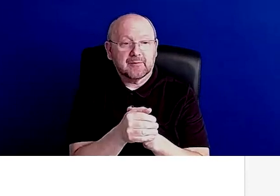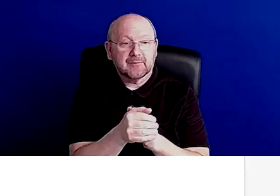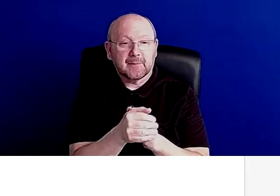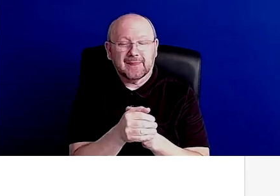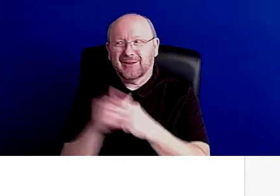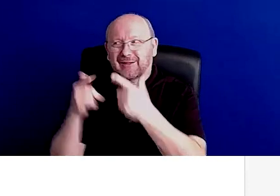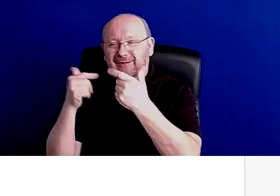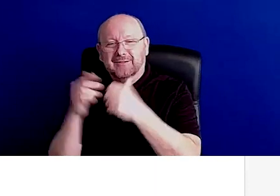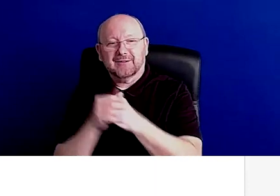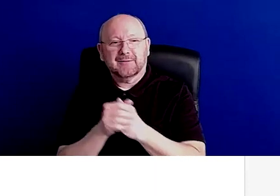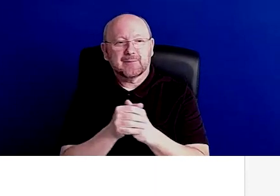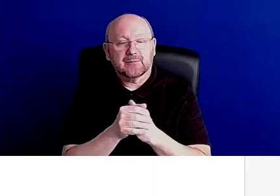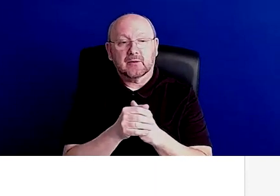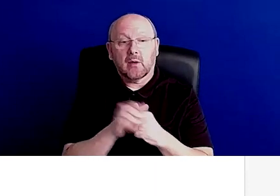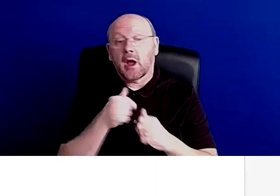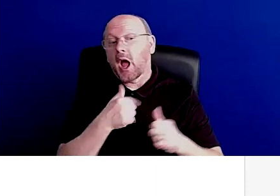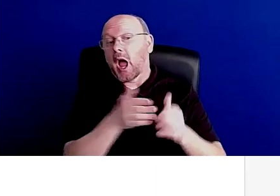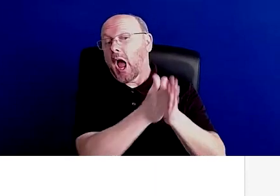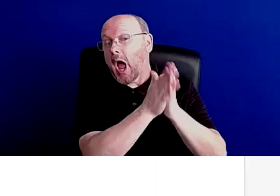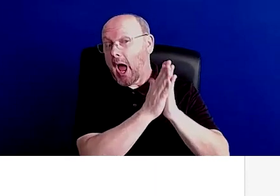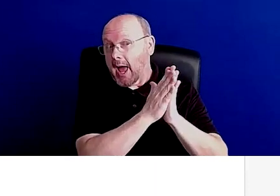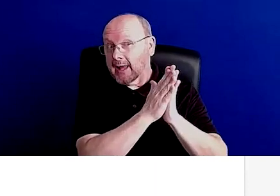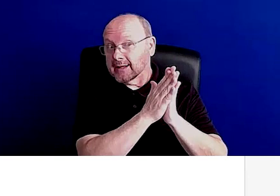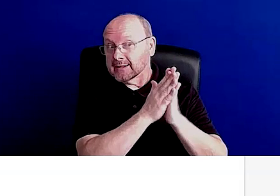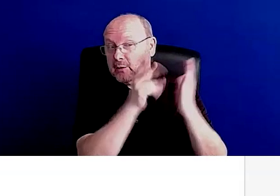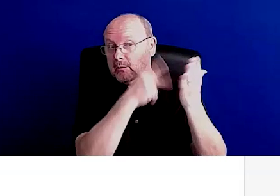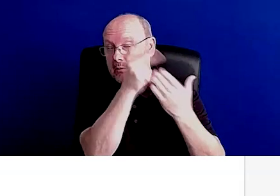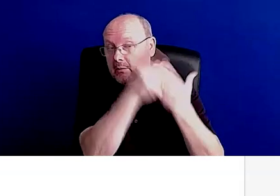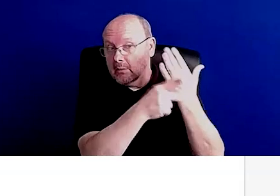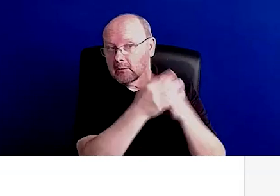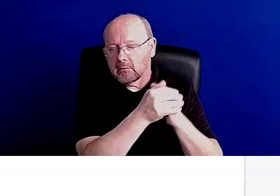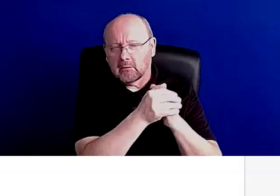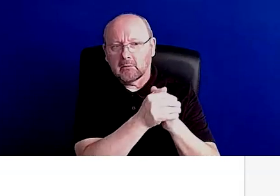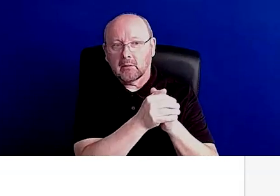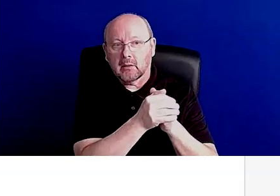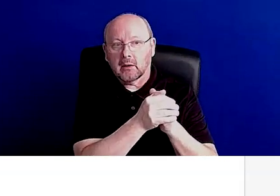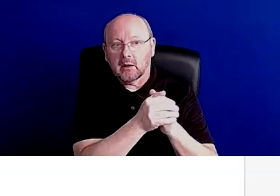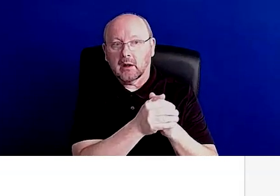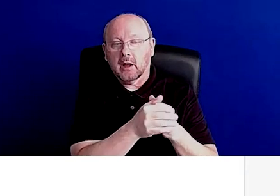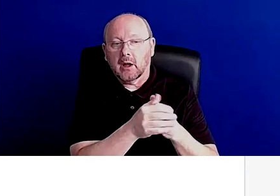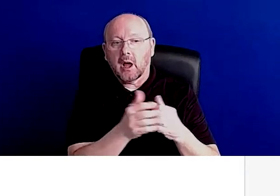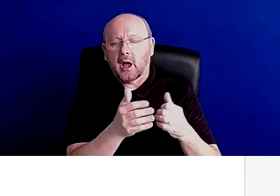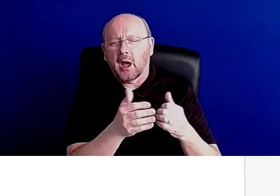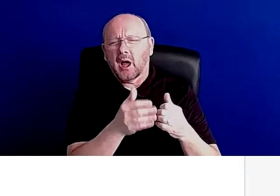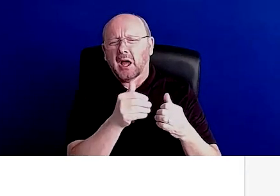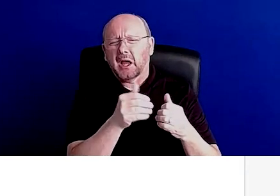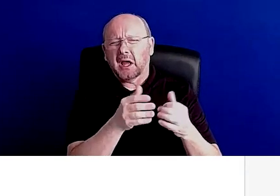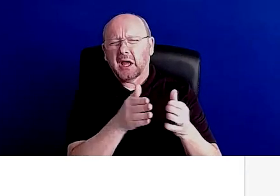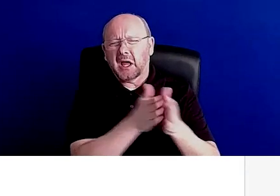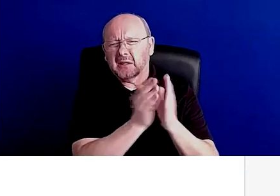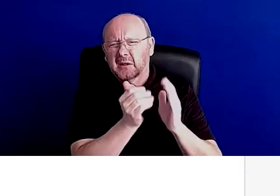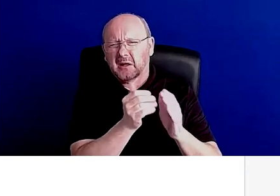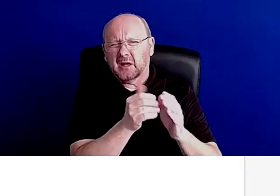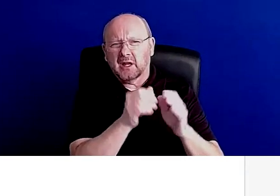gets ready to assist, and so I ask it. So for this one specifically, I wanted to see if it could create a discussion prompt. And so I asked it, can you create a